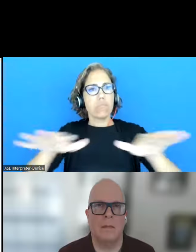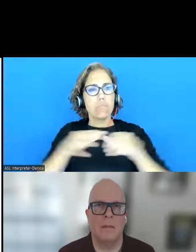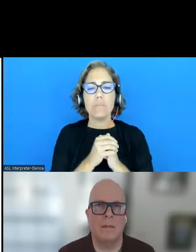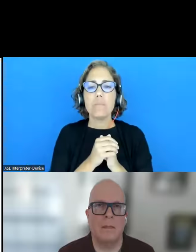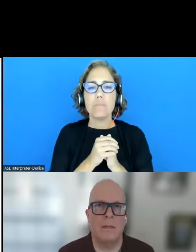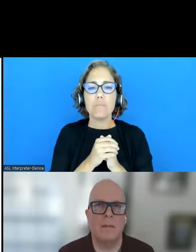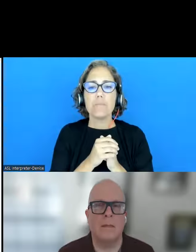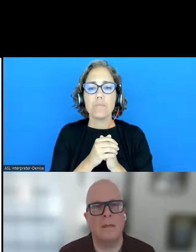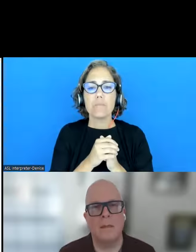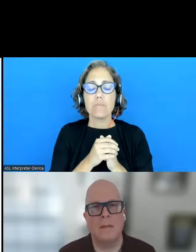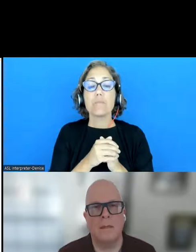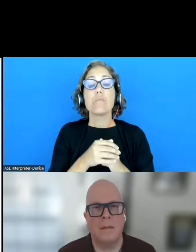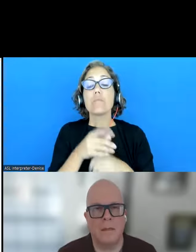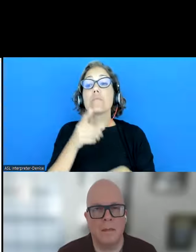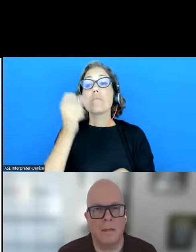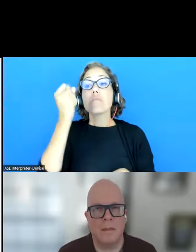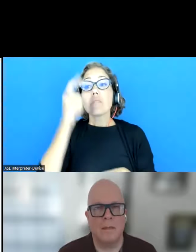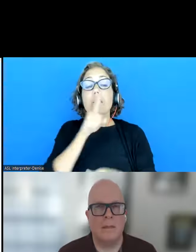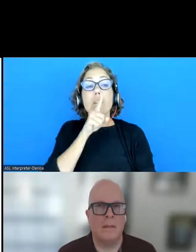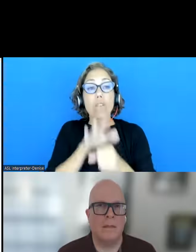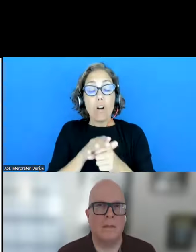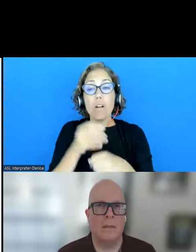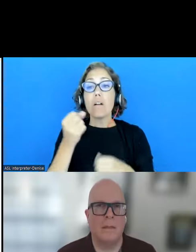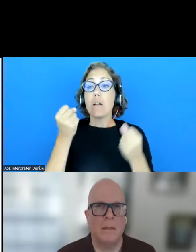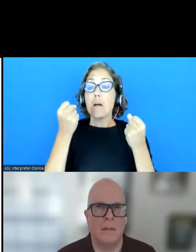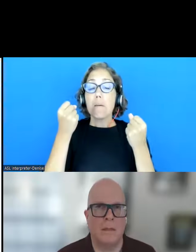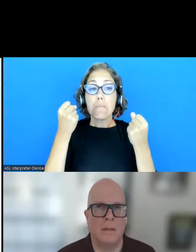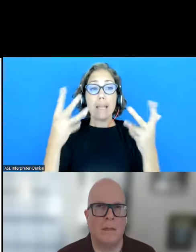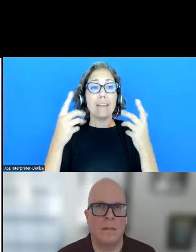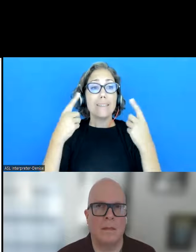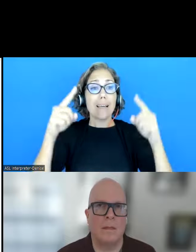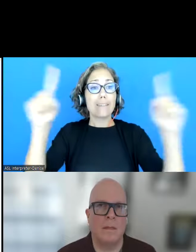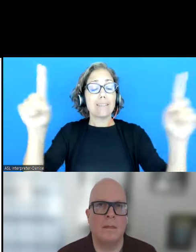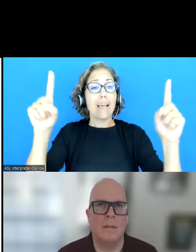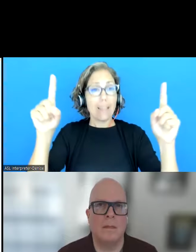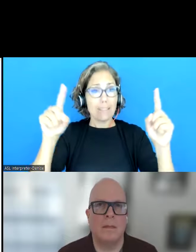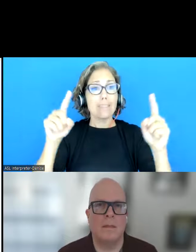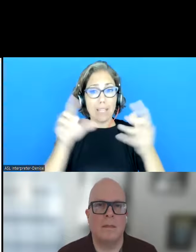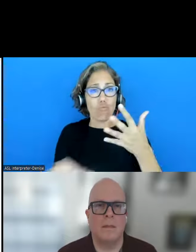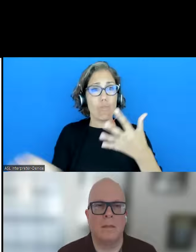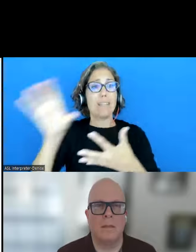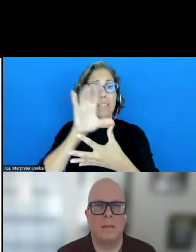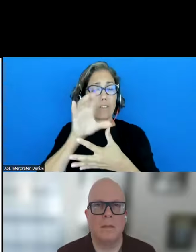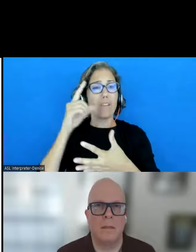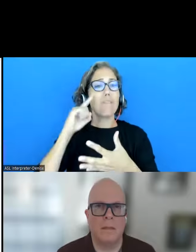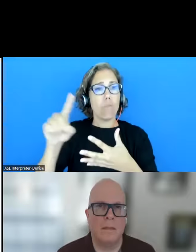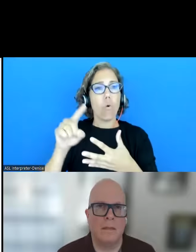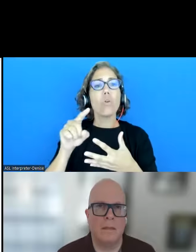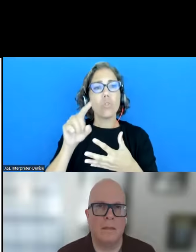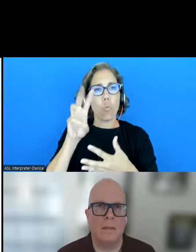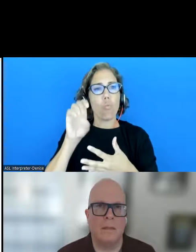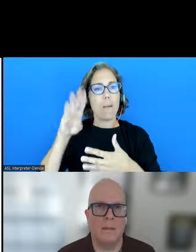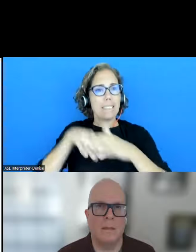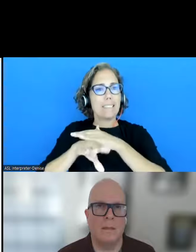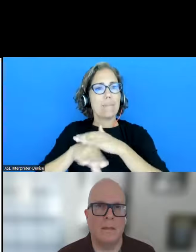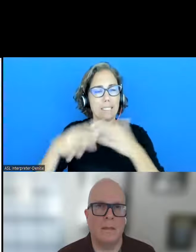also confirmed by the fact that many success criteria of the Web Content Accessibility Guideline are